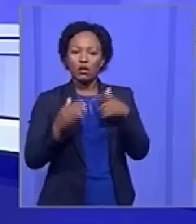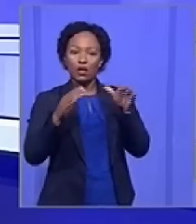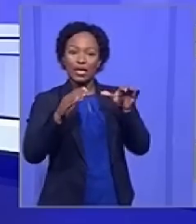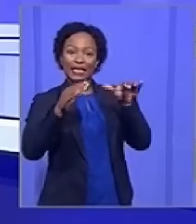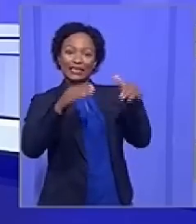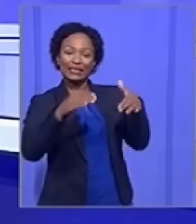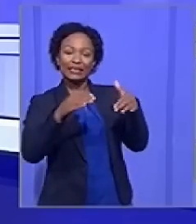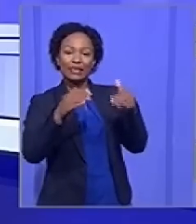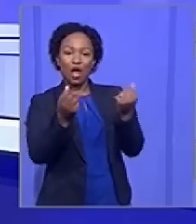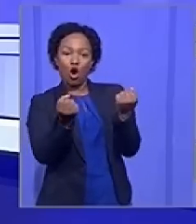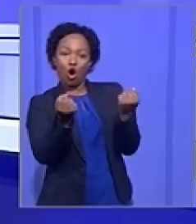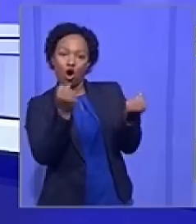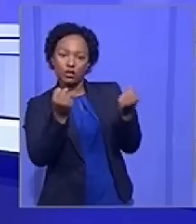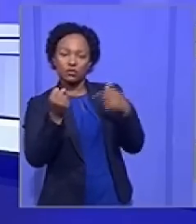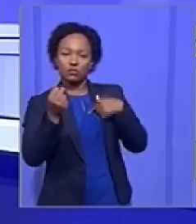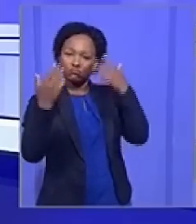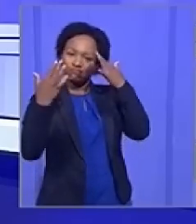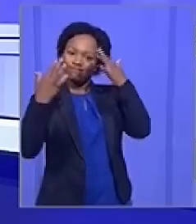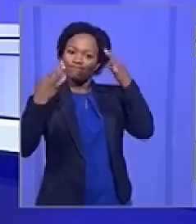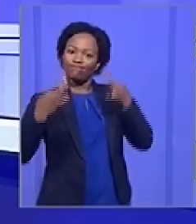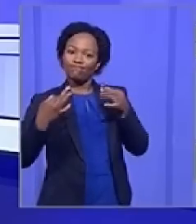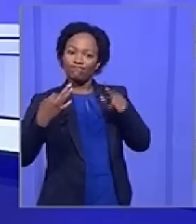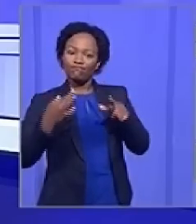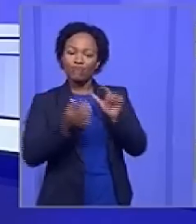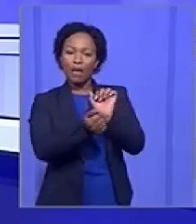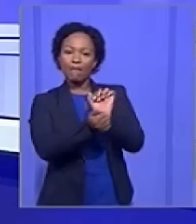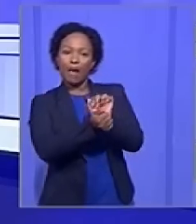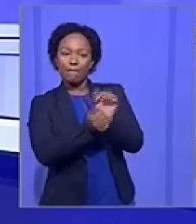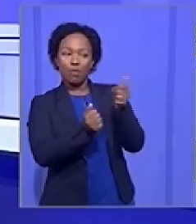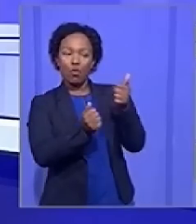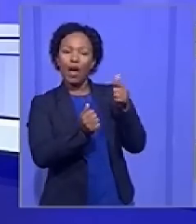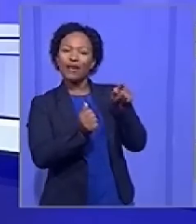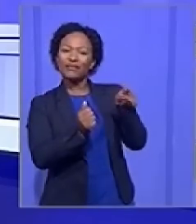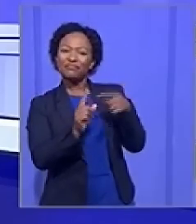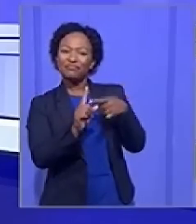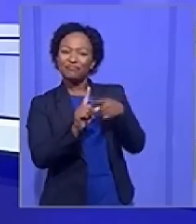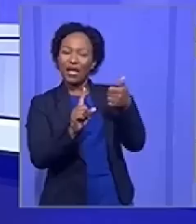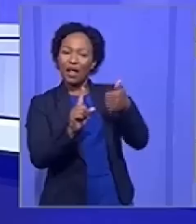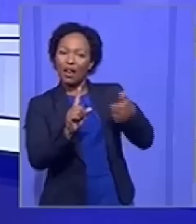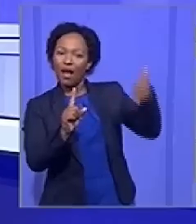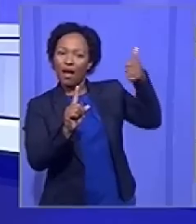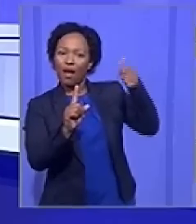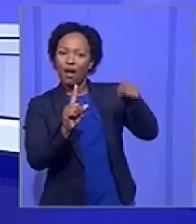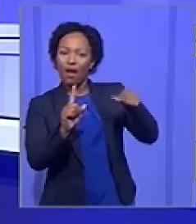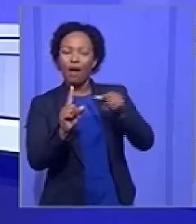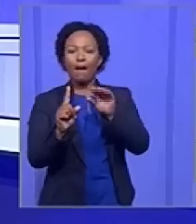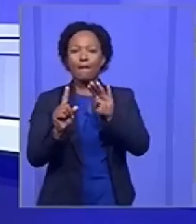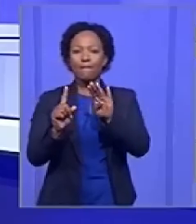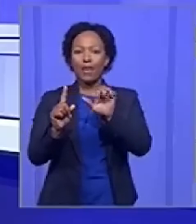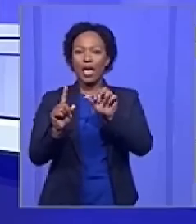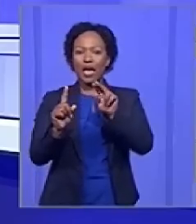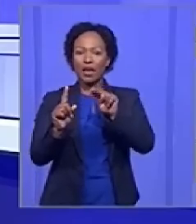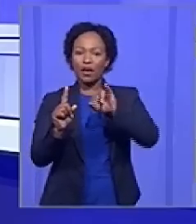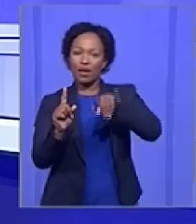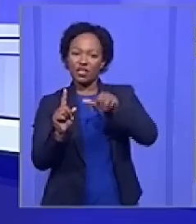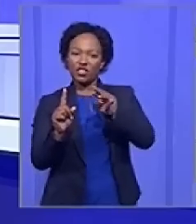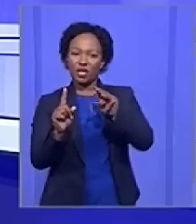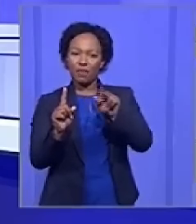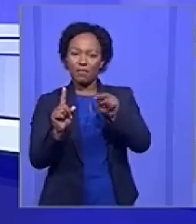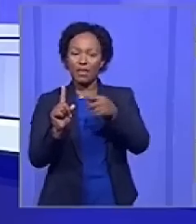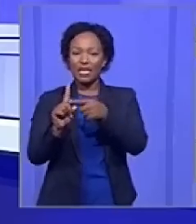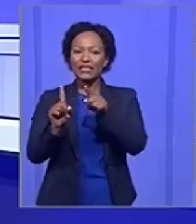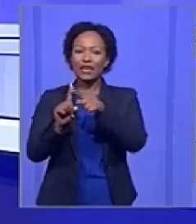lekgotla le ntse le nahana ka taba ya ho tshwarwa ha tonakgolo ya Israel Benjamin Netanyahu le bahlanka ba bang